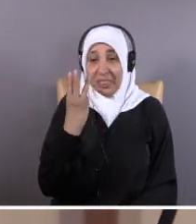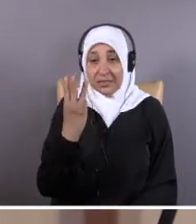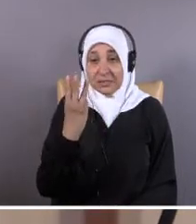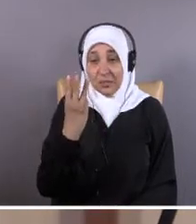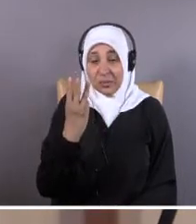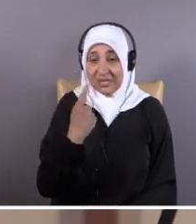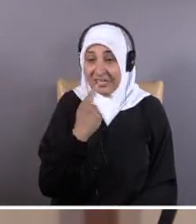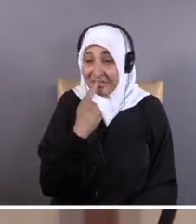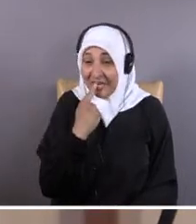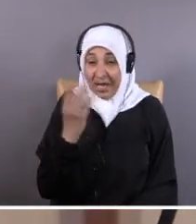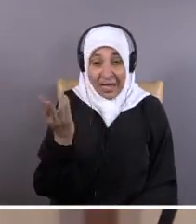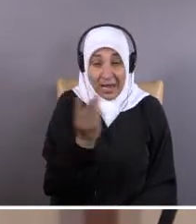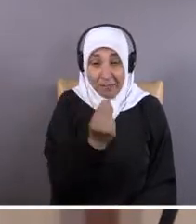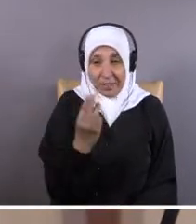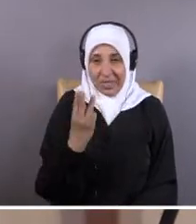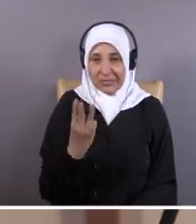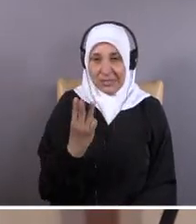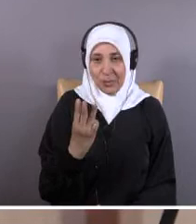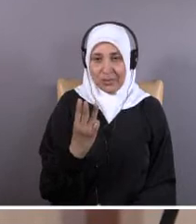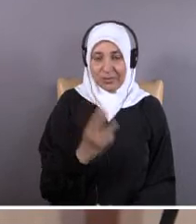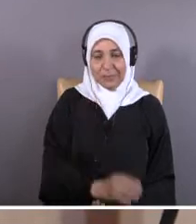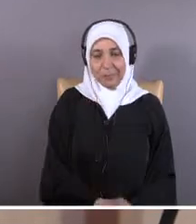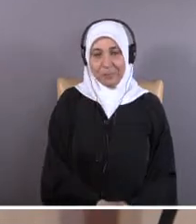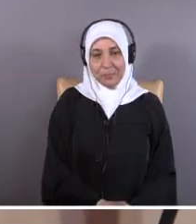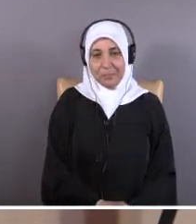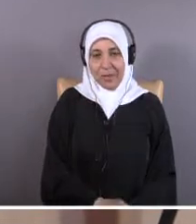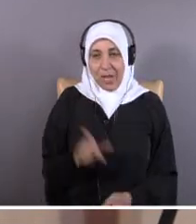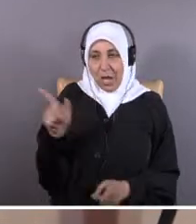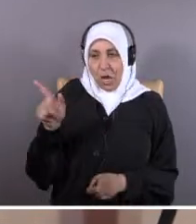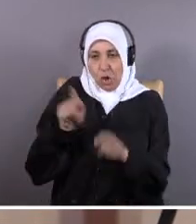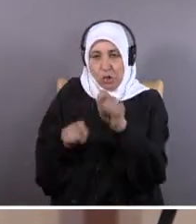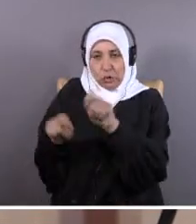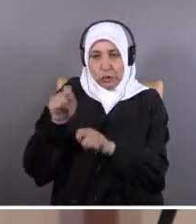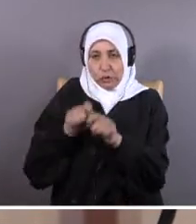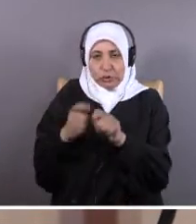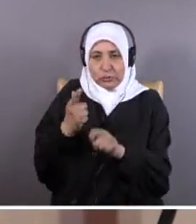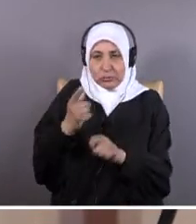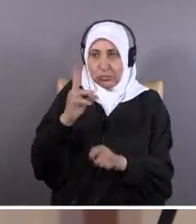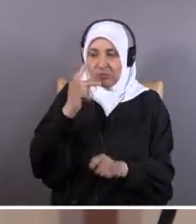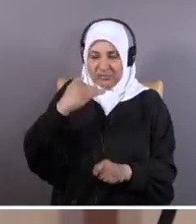they worked to break my spirit.